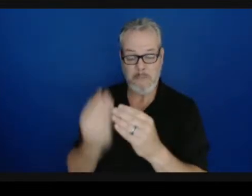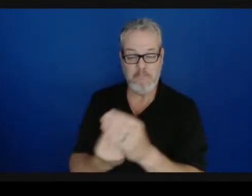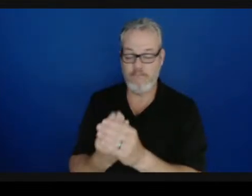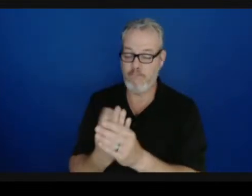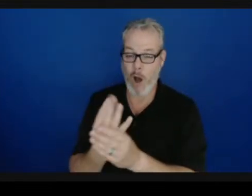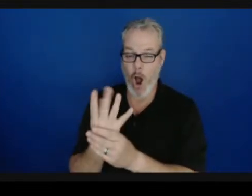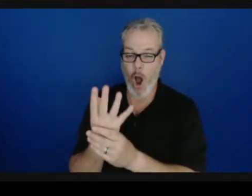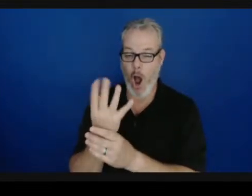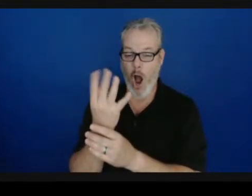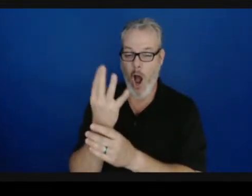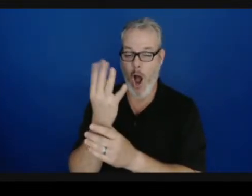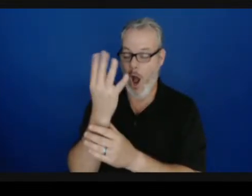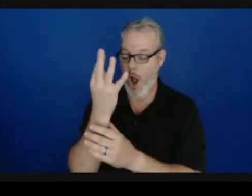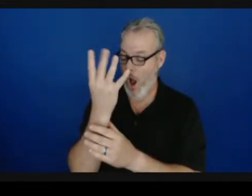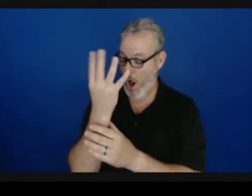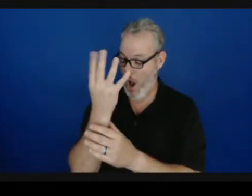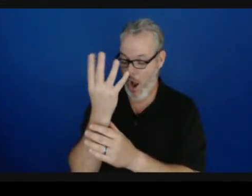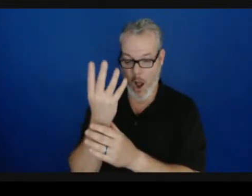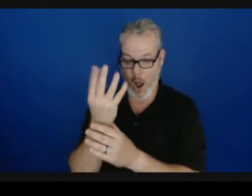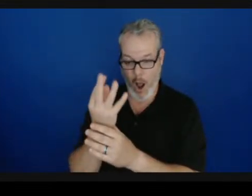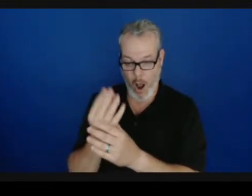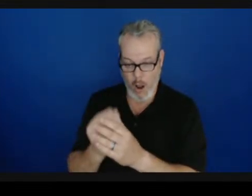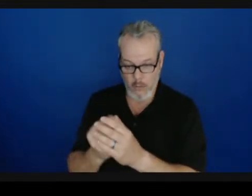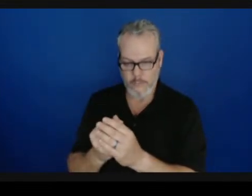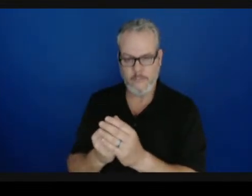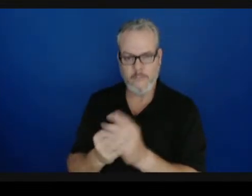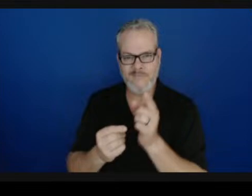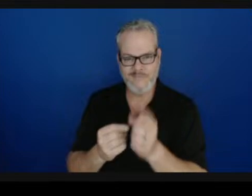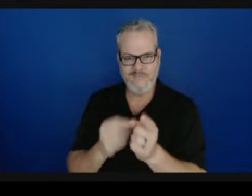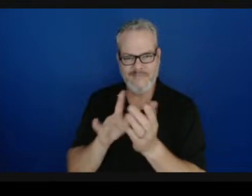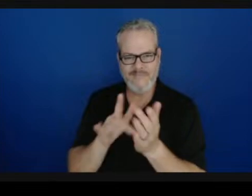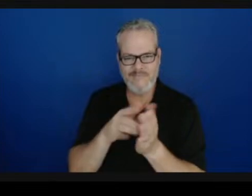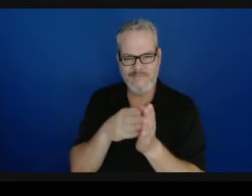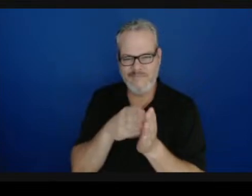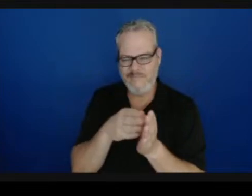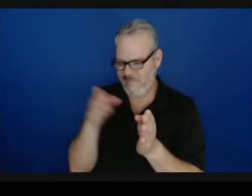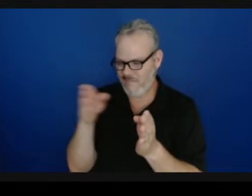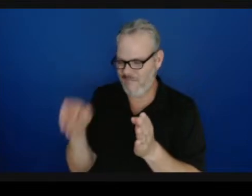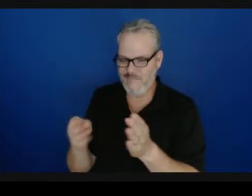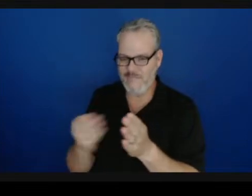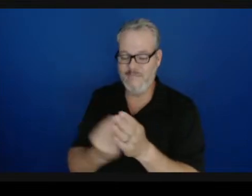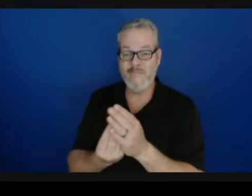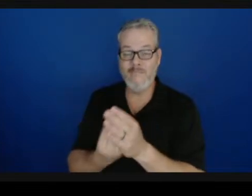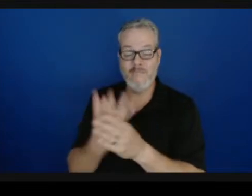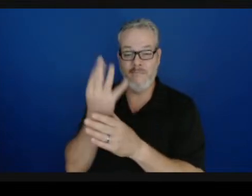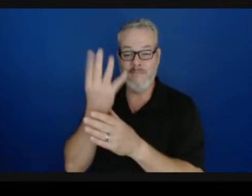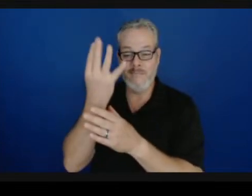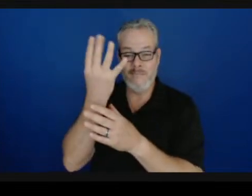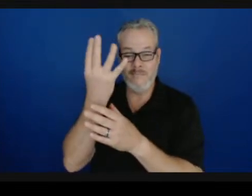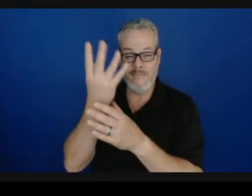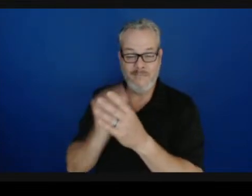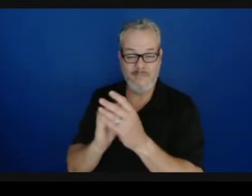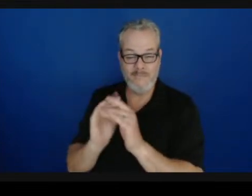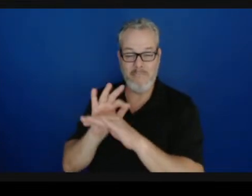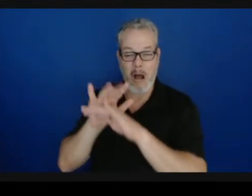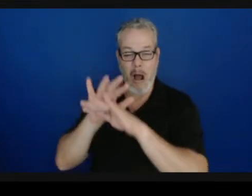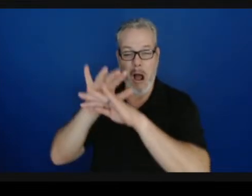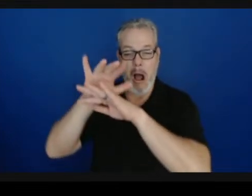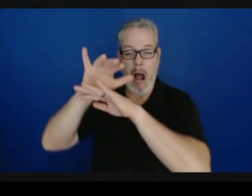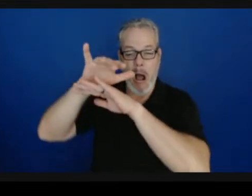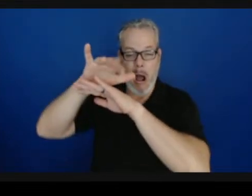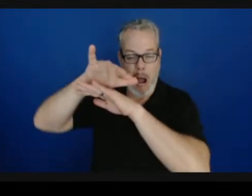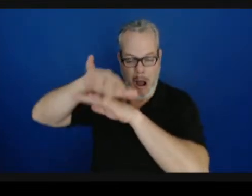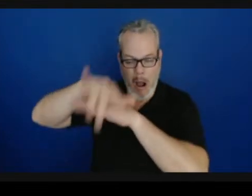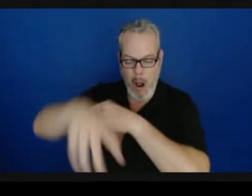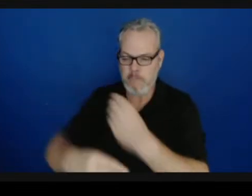that left side of the image and a smaller one on the right, but that's going to switch off, right? It kind of spills over like a surge. It splashes over on this side first